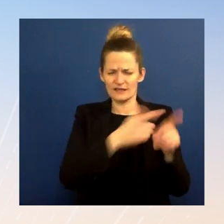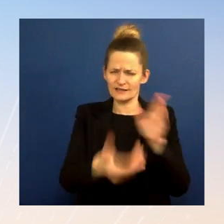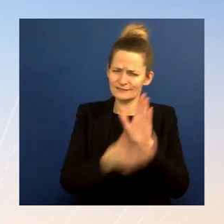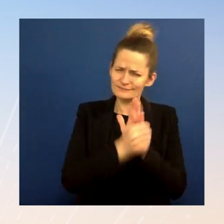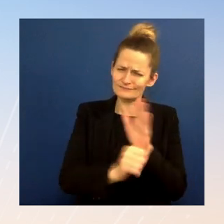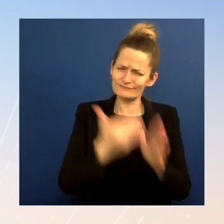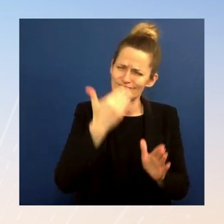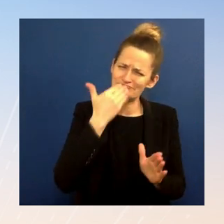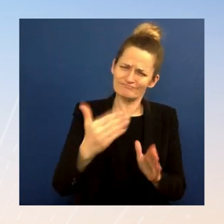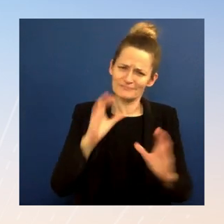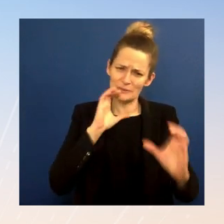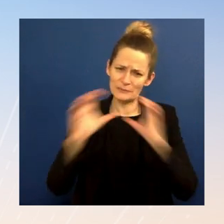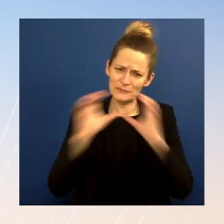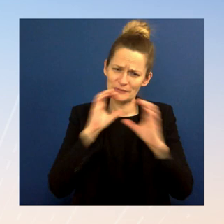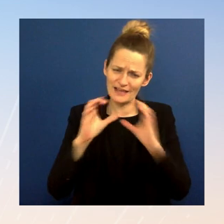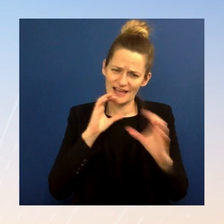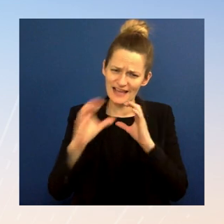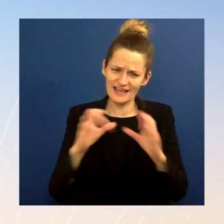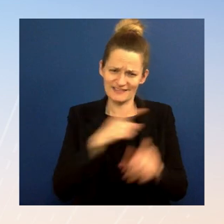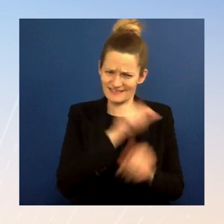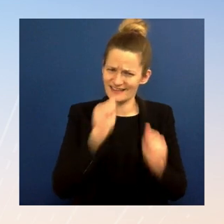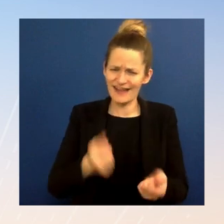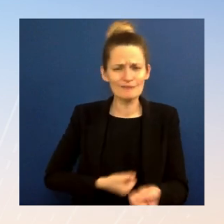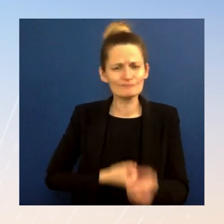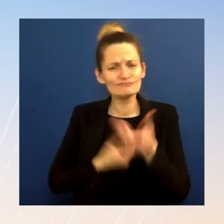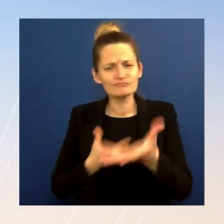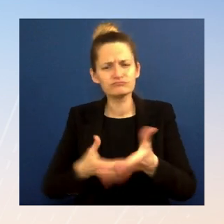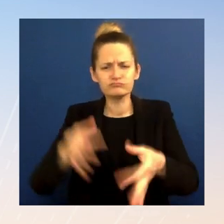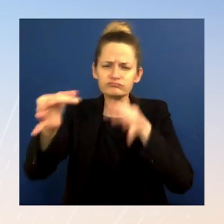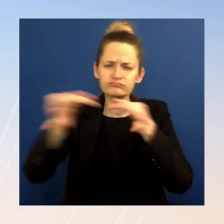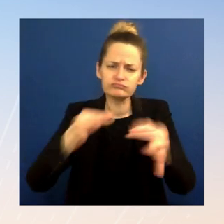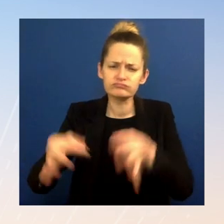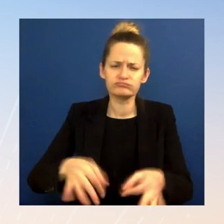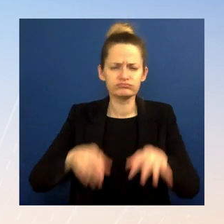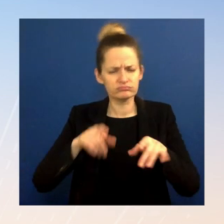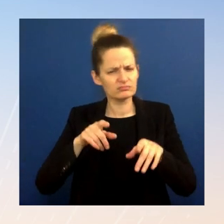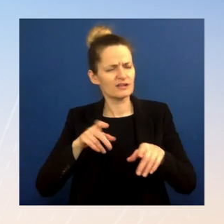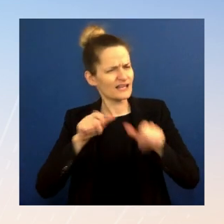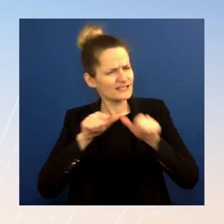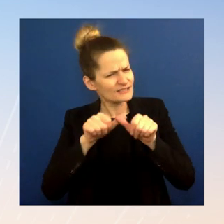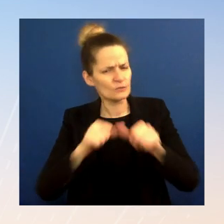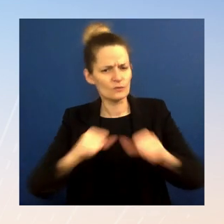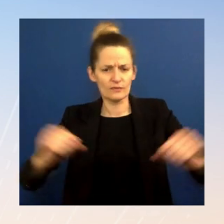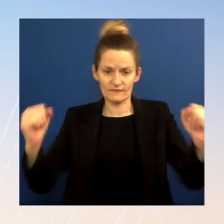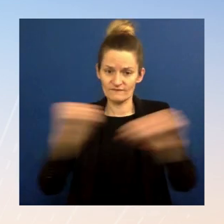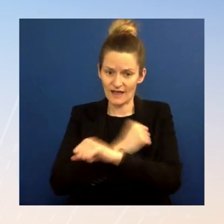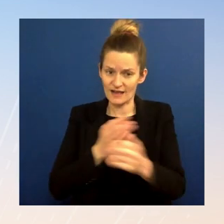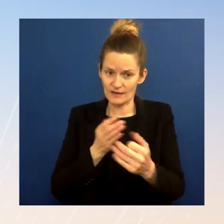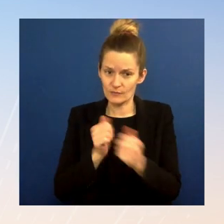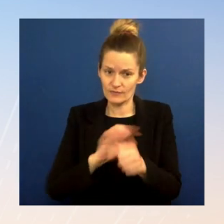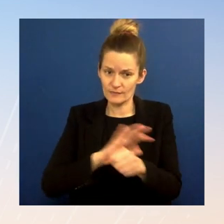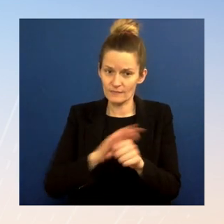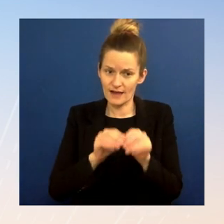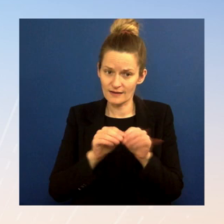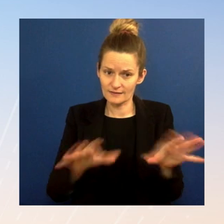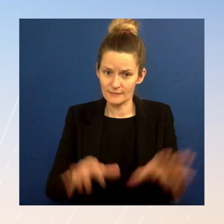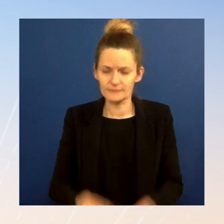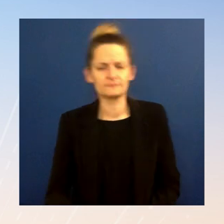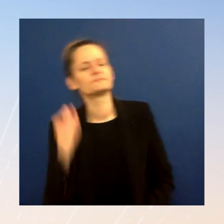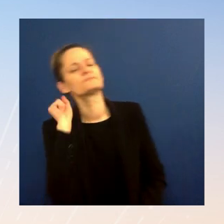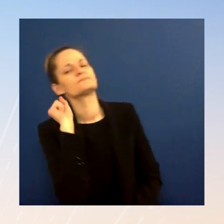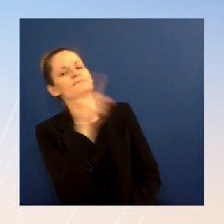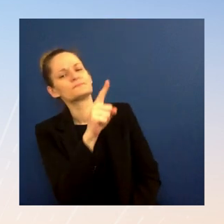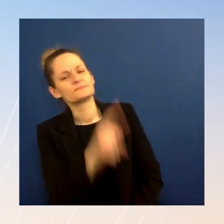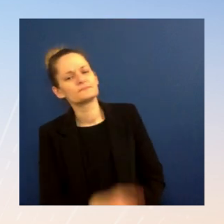Go ahead. Thanks, Jen. The president called Putin a war criminal yesterday. The Secretary of State just said that that was also his